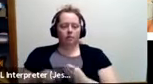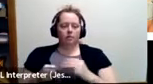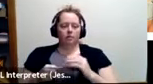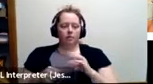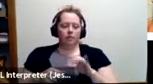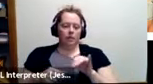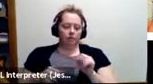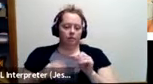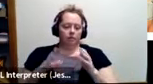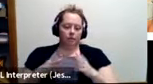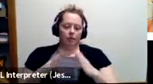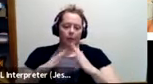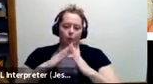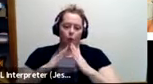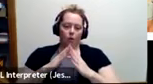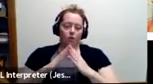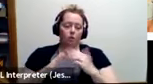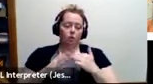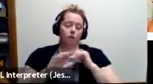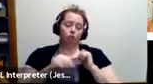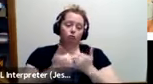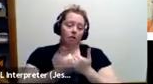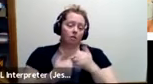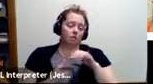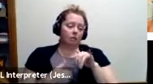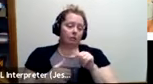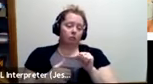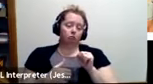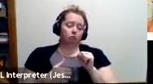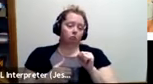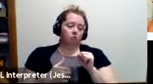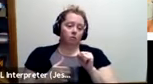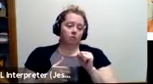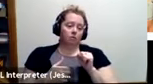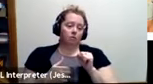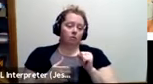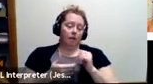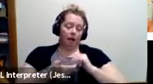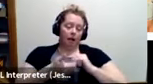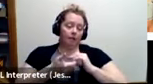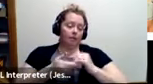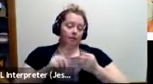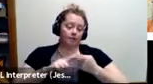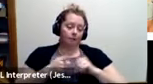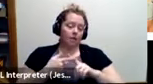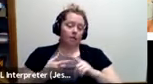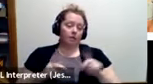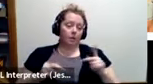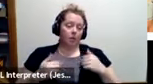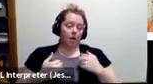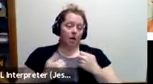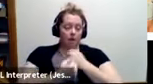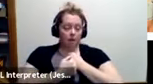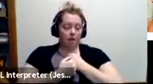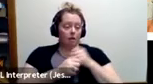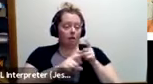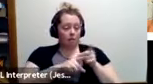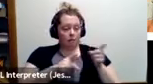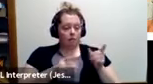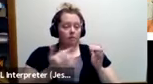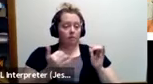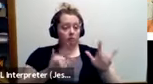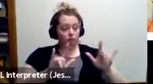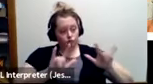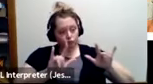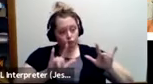cisgender allies and friends and loved ones to also keep that same energy that you would have